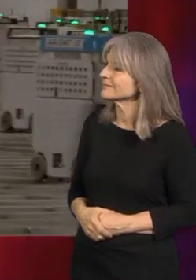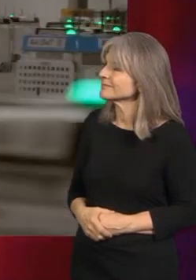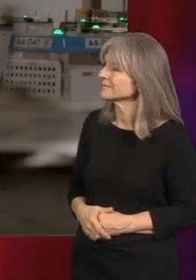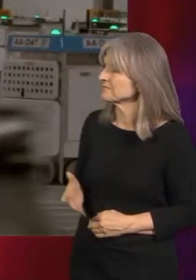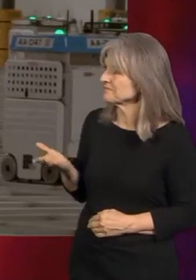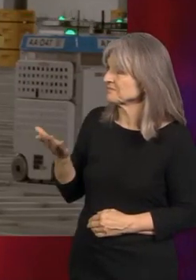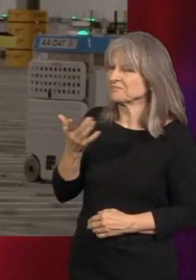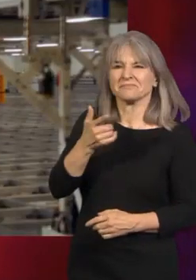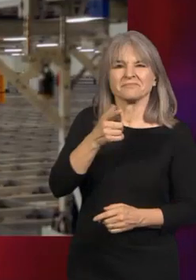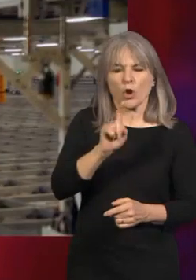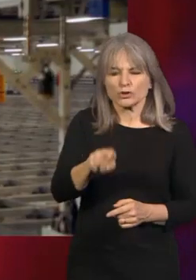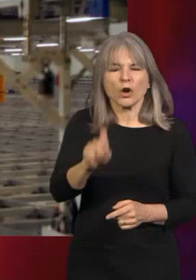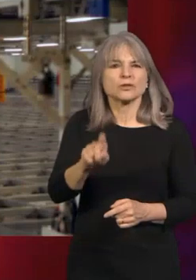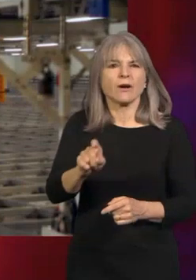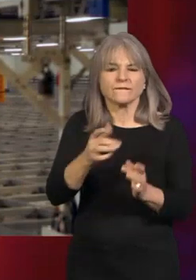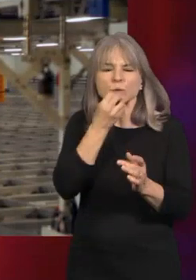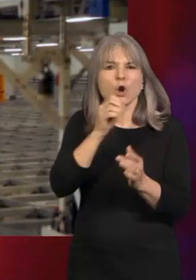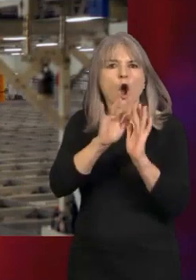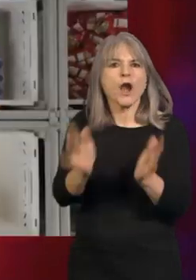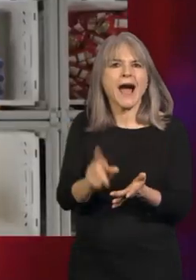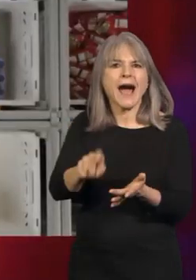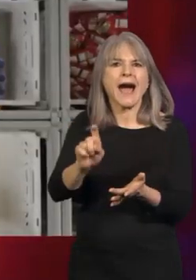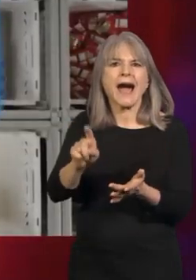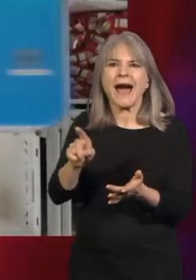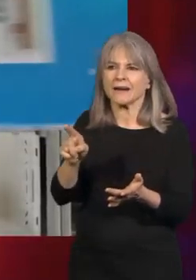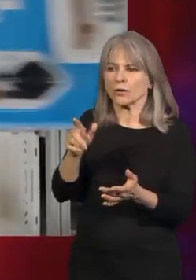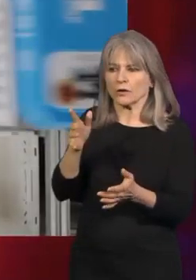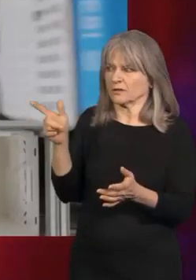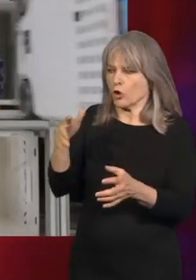Next time, the battle to bring us our food on demand.